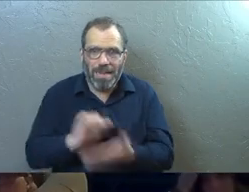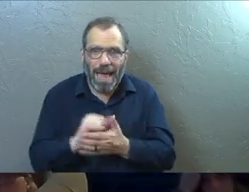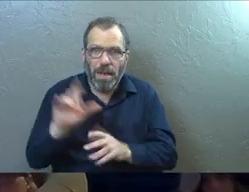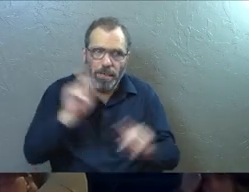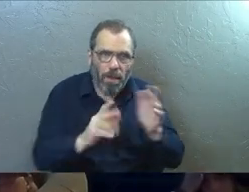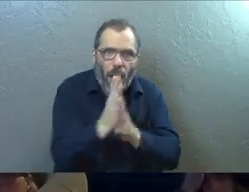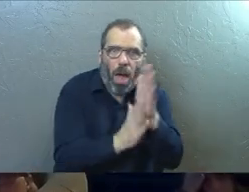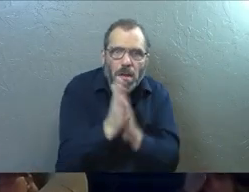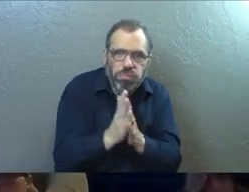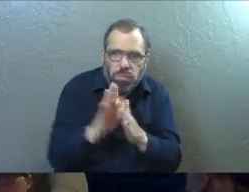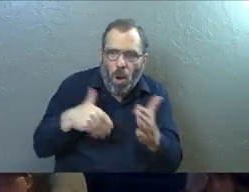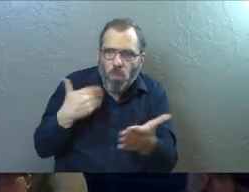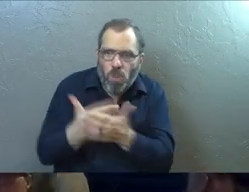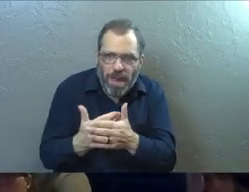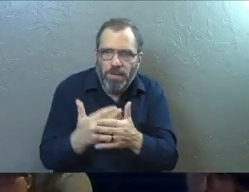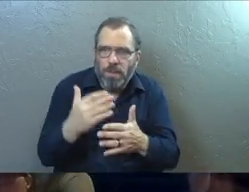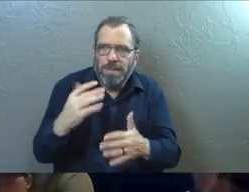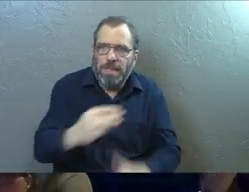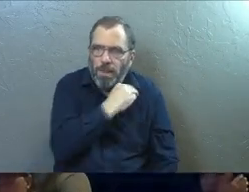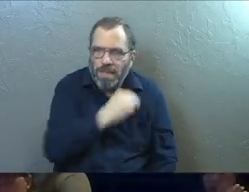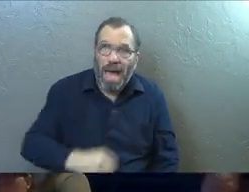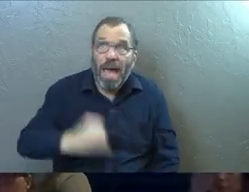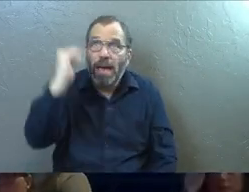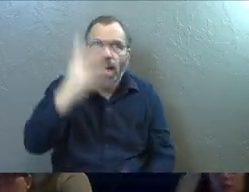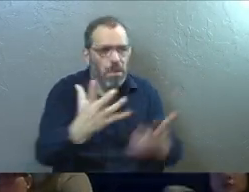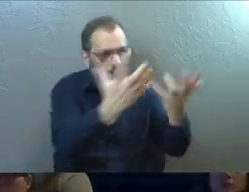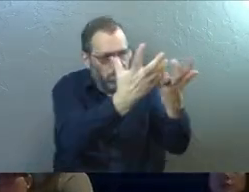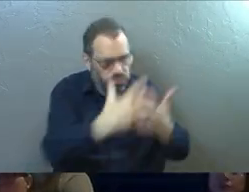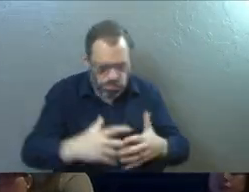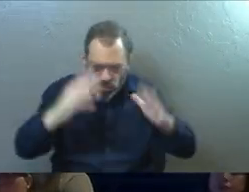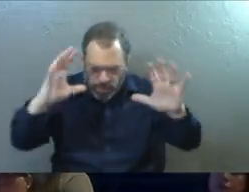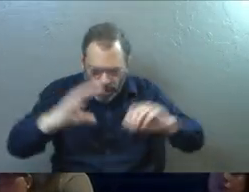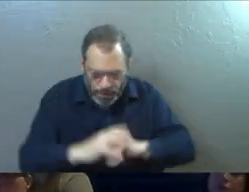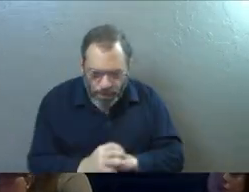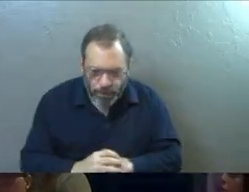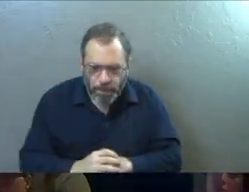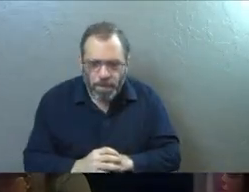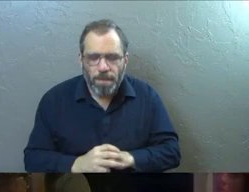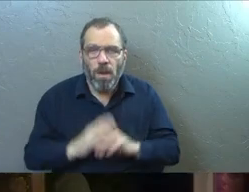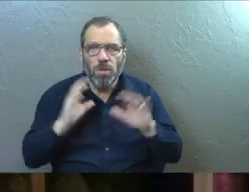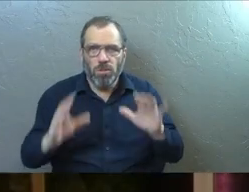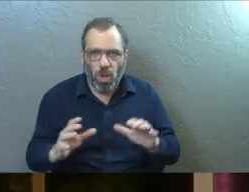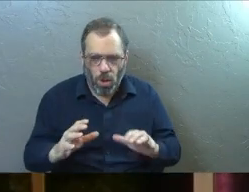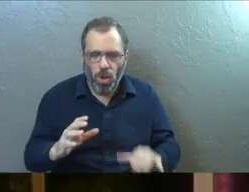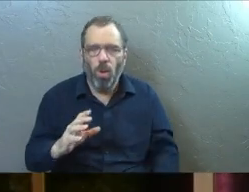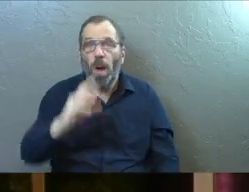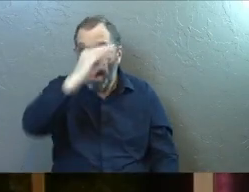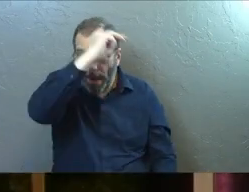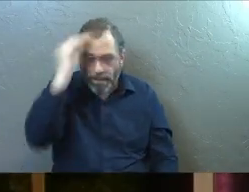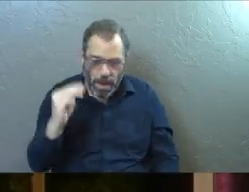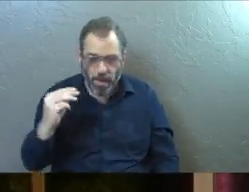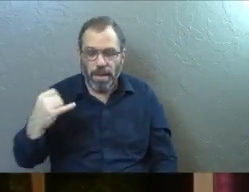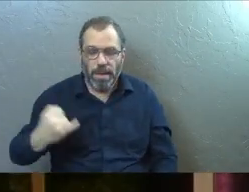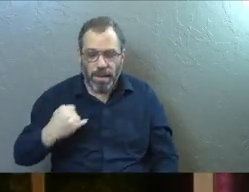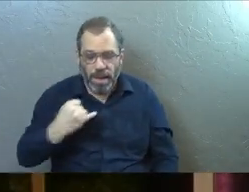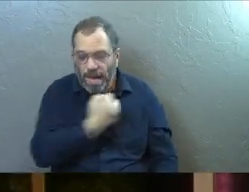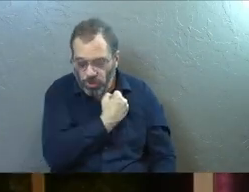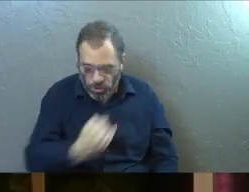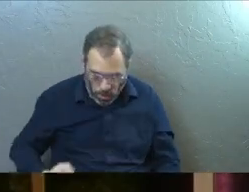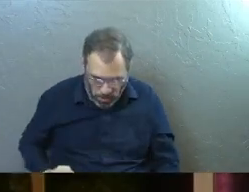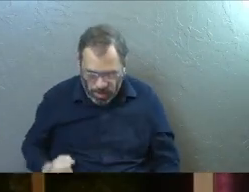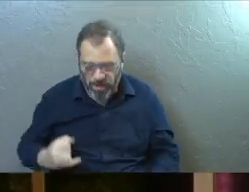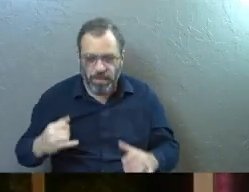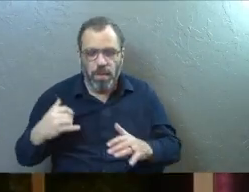looking forward to him arriving and how God is orchestrating all of this. And so she and Joseph are descendants of David, and that's